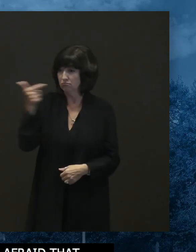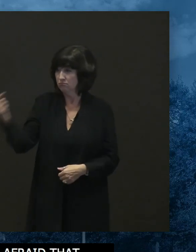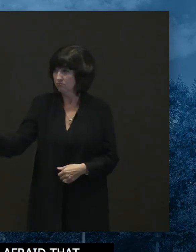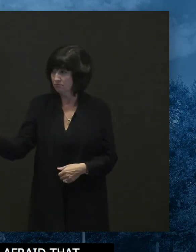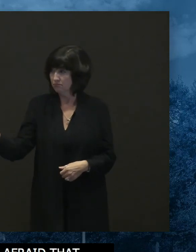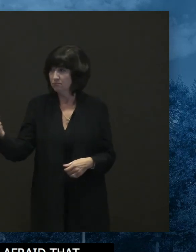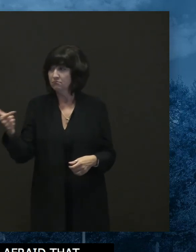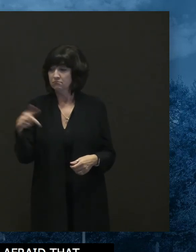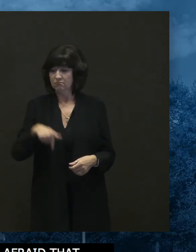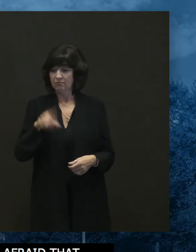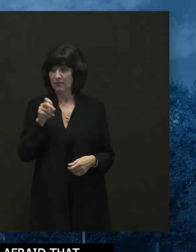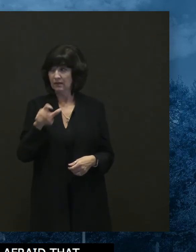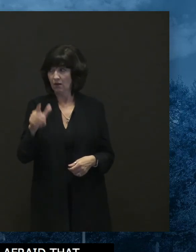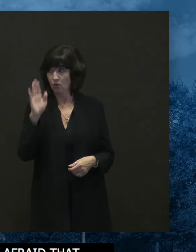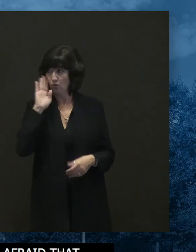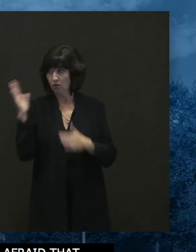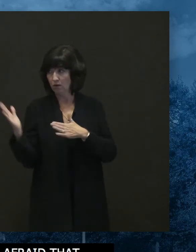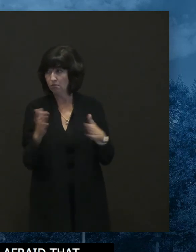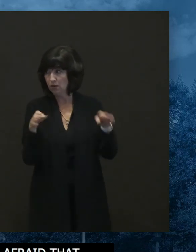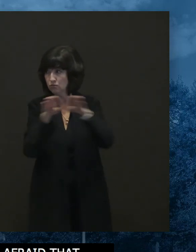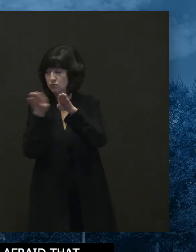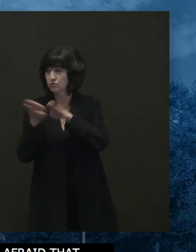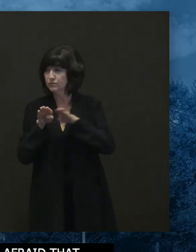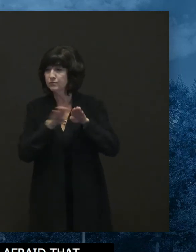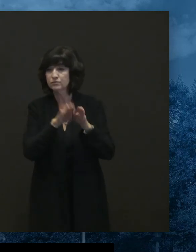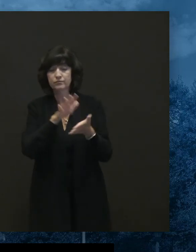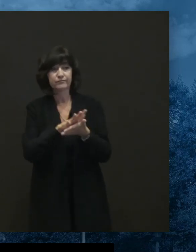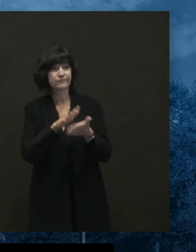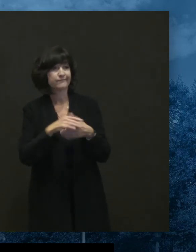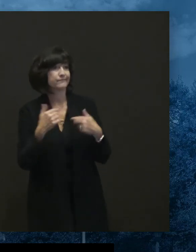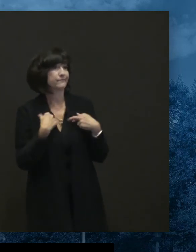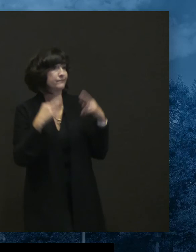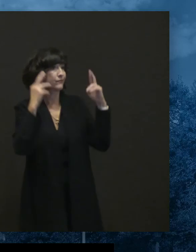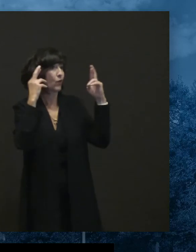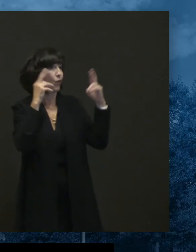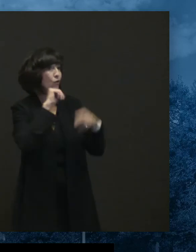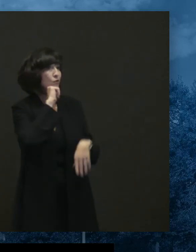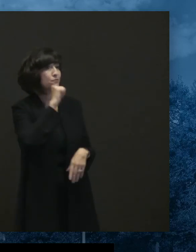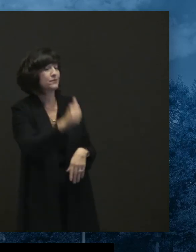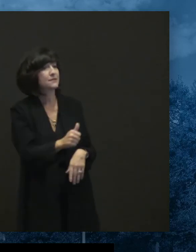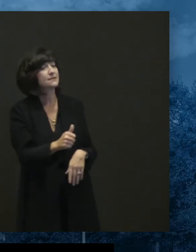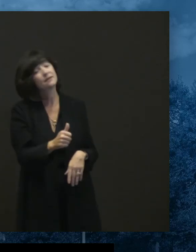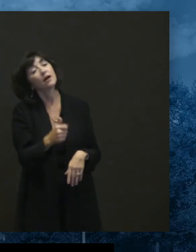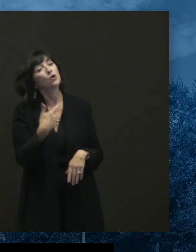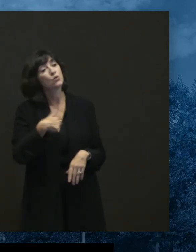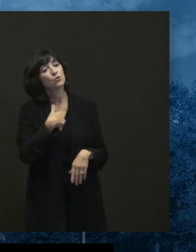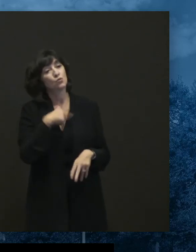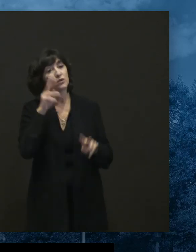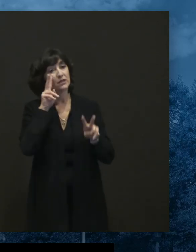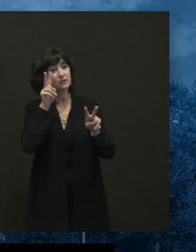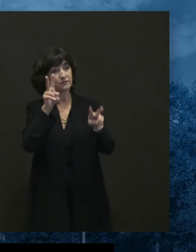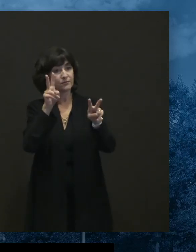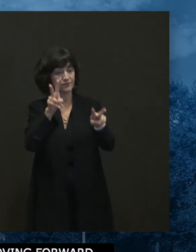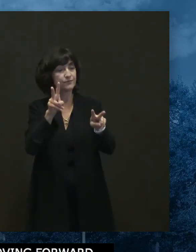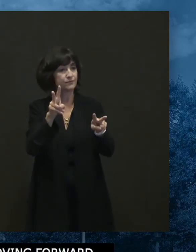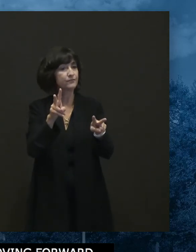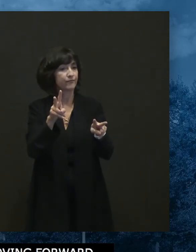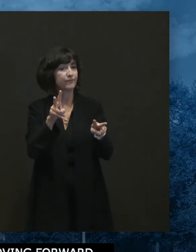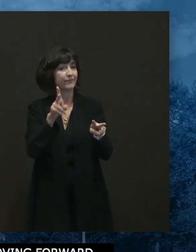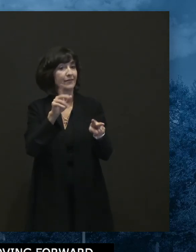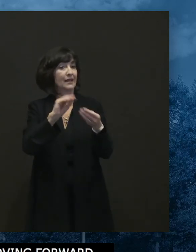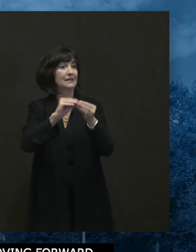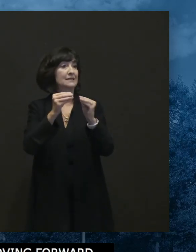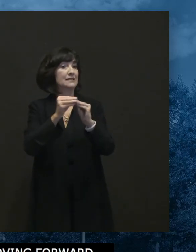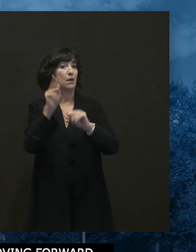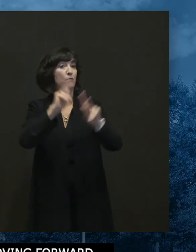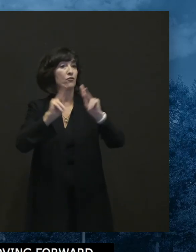not. We've been moving forward with the expectation that we'll continue to press the number of cases down and